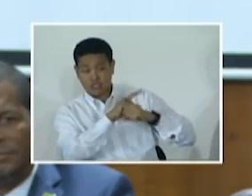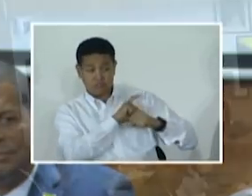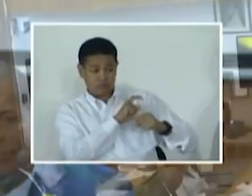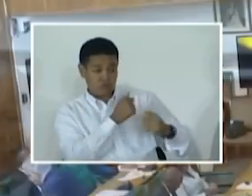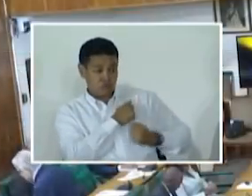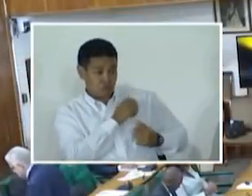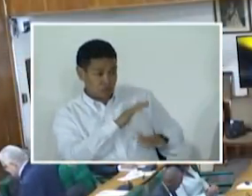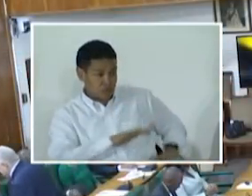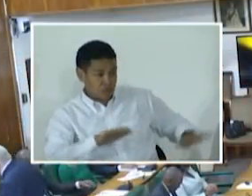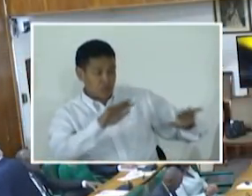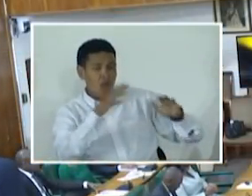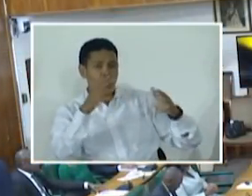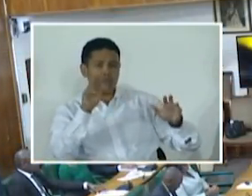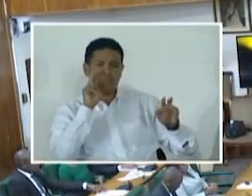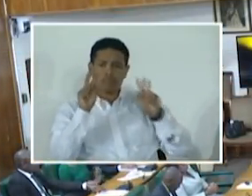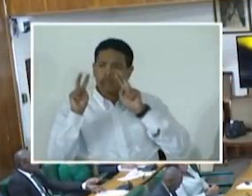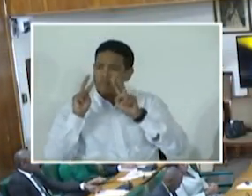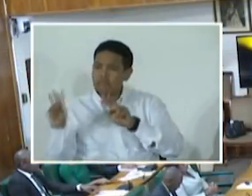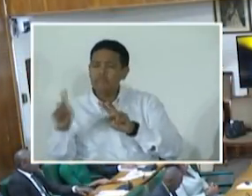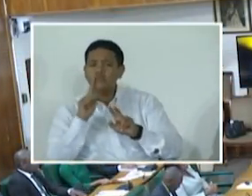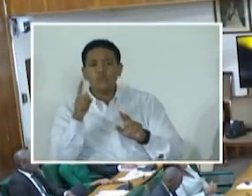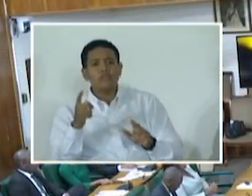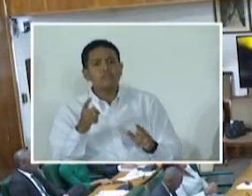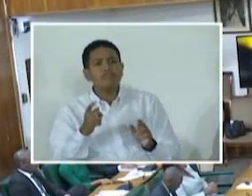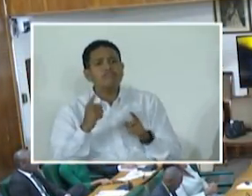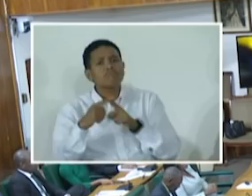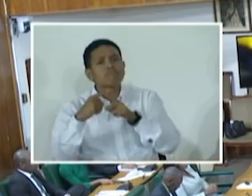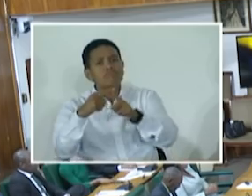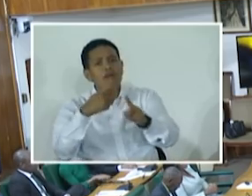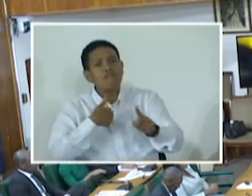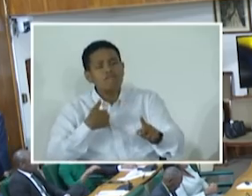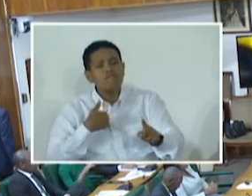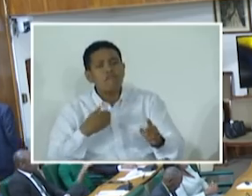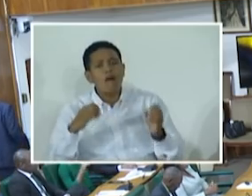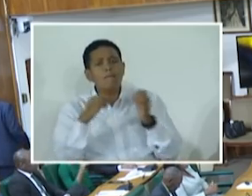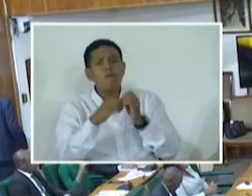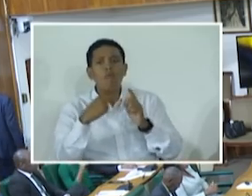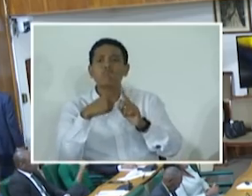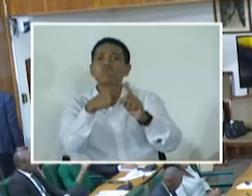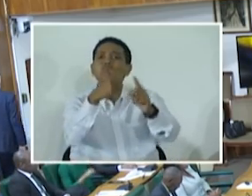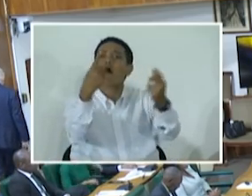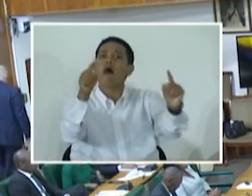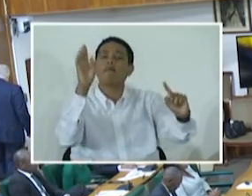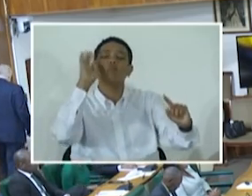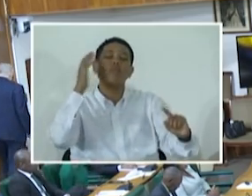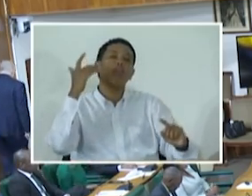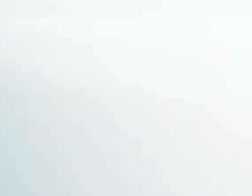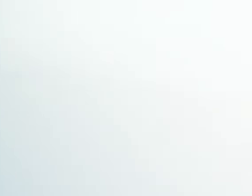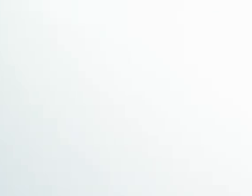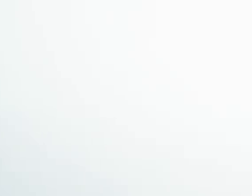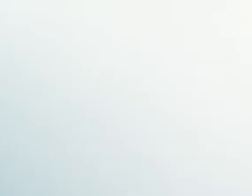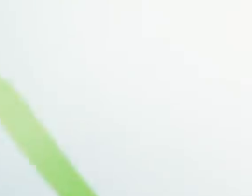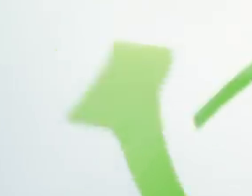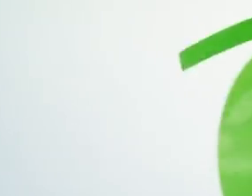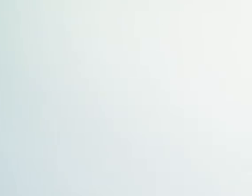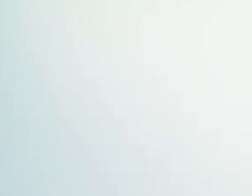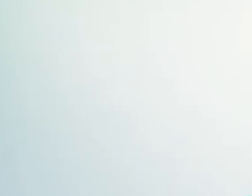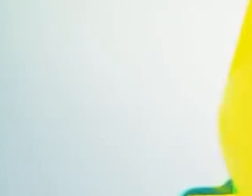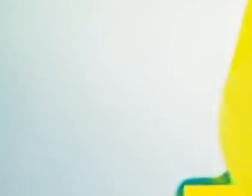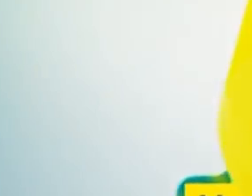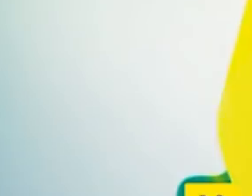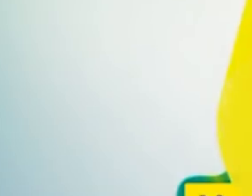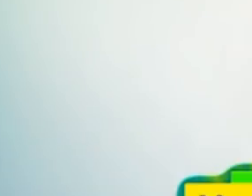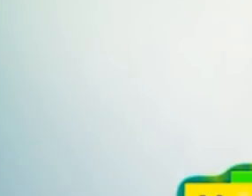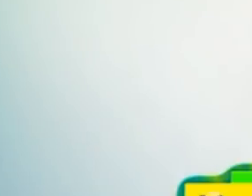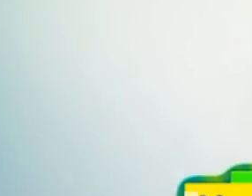apparatus already made is bearing fruit, and more gains will be realized in the coming years.